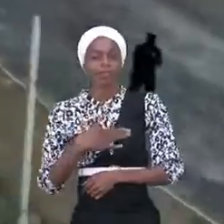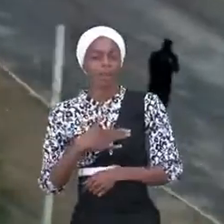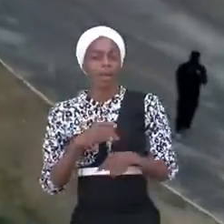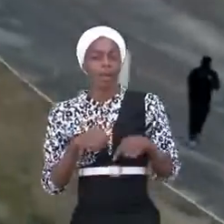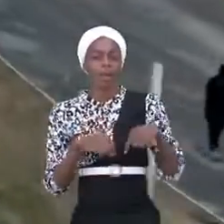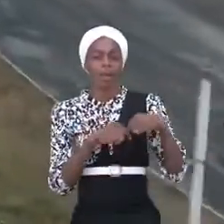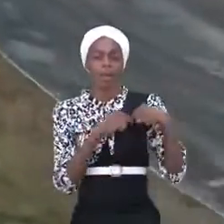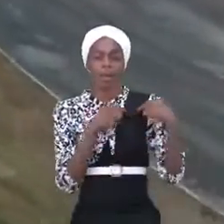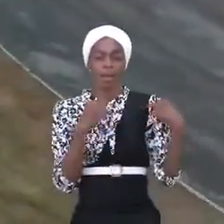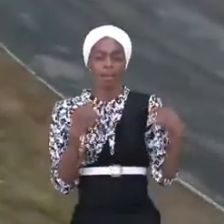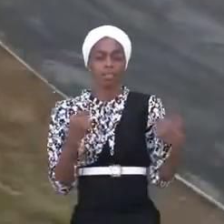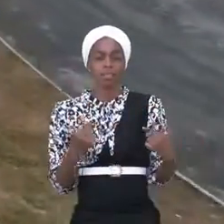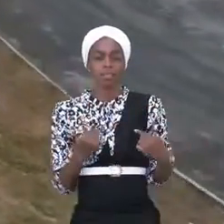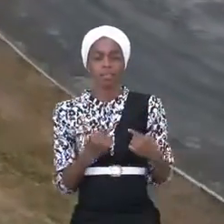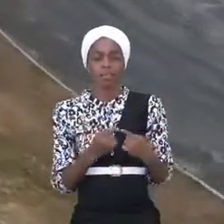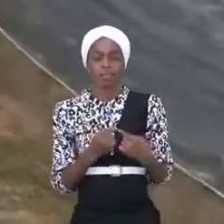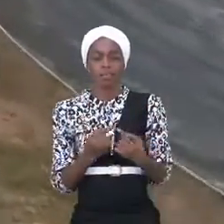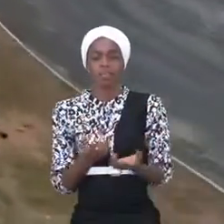alone, admire.